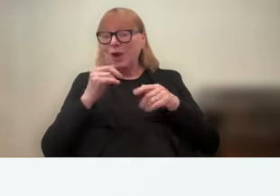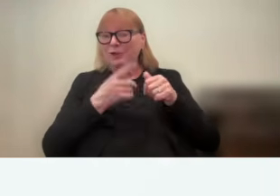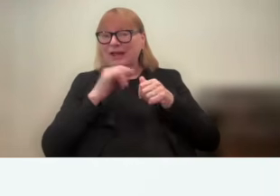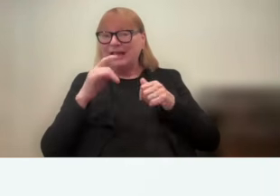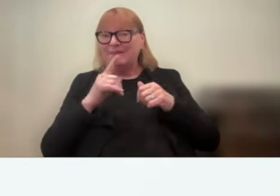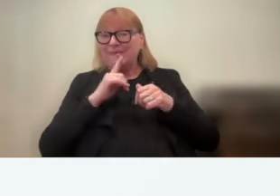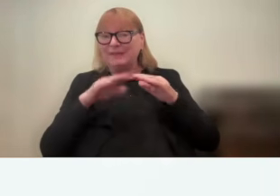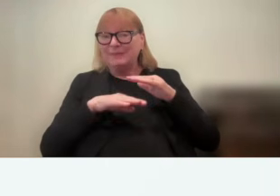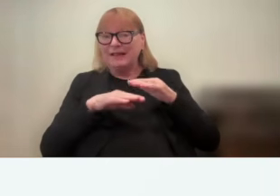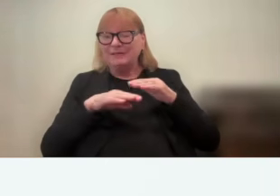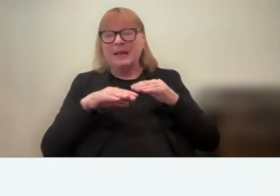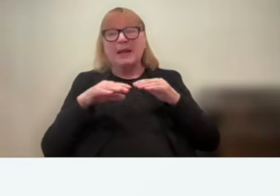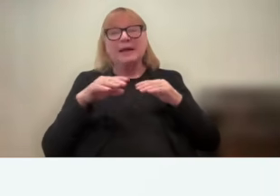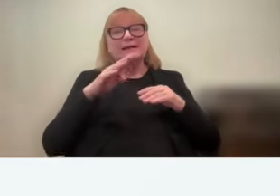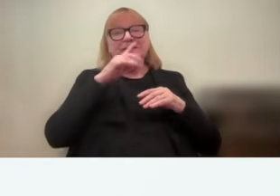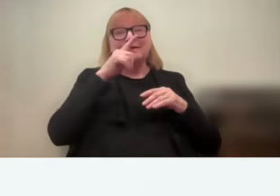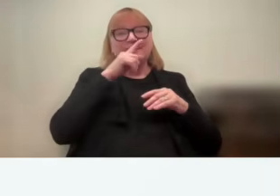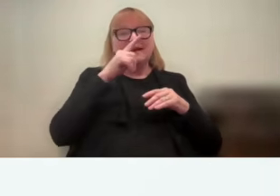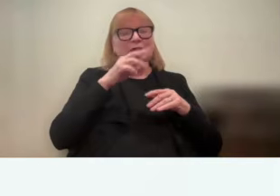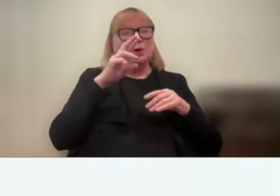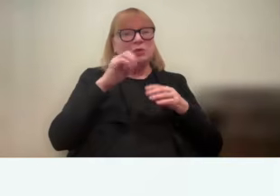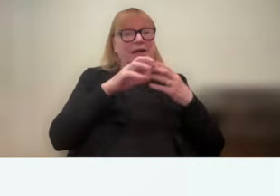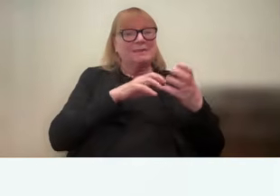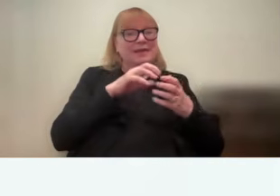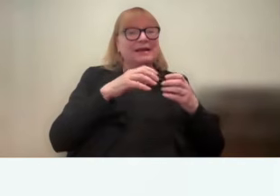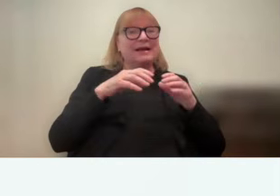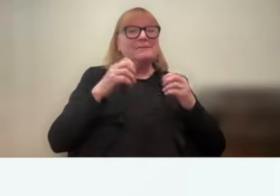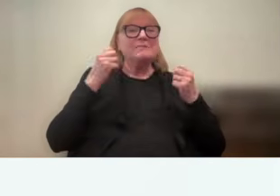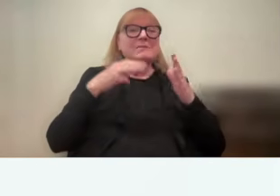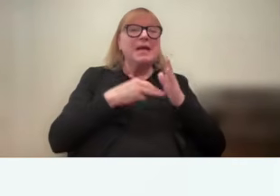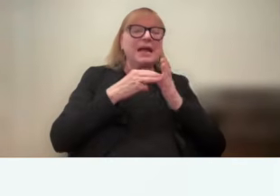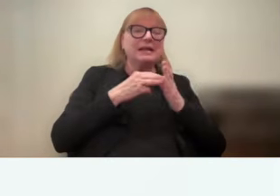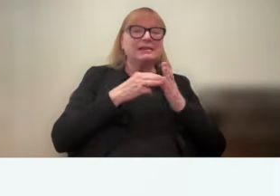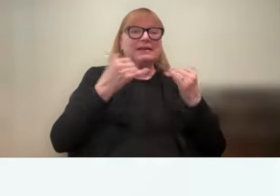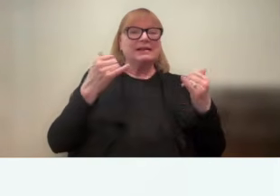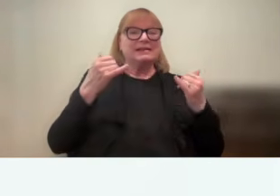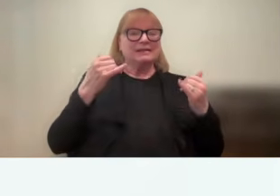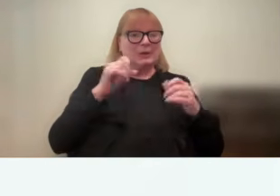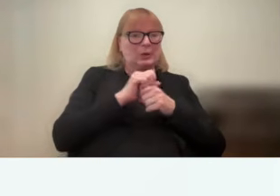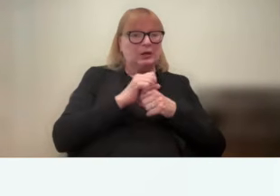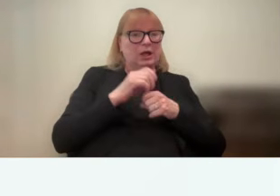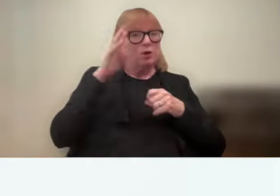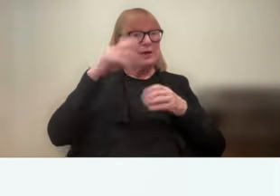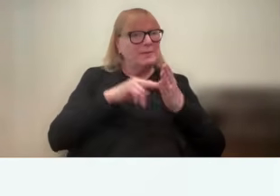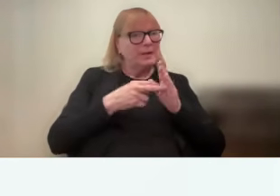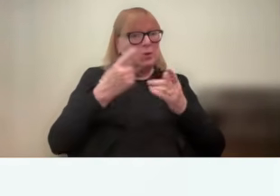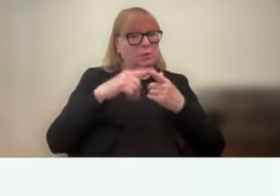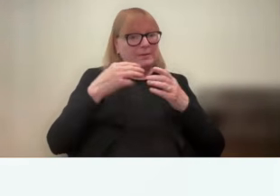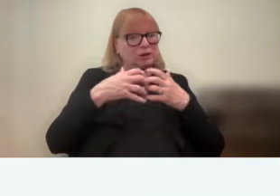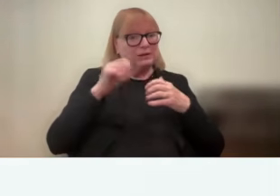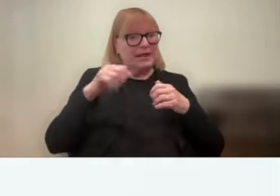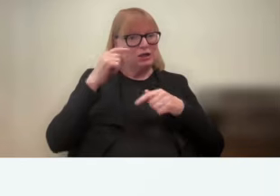essentially a very sophisticated remix of millions of existing works? What does creativity mean when machines